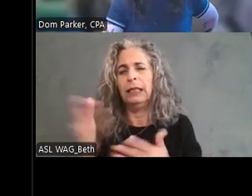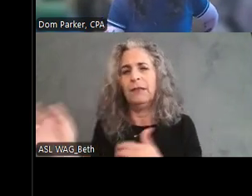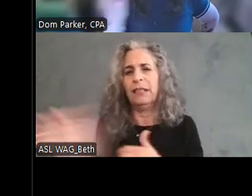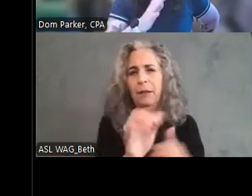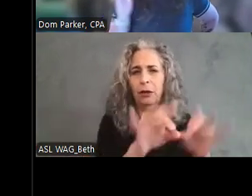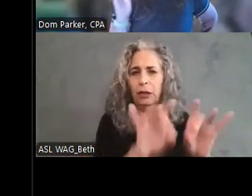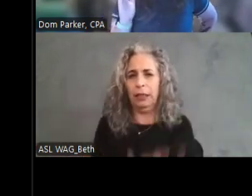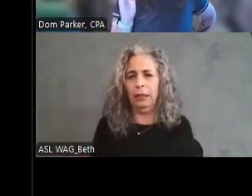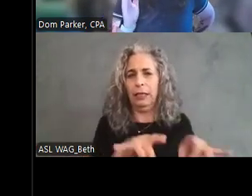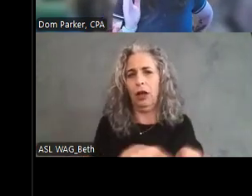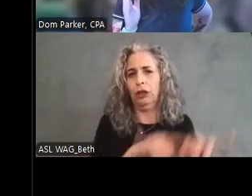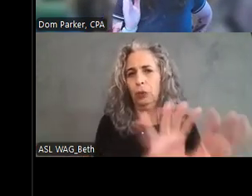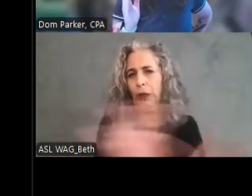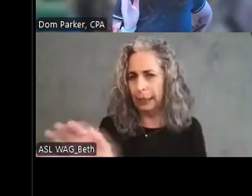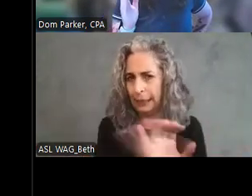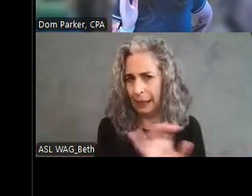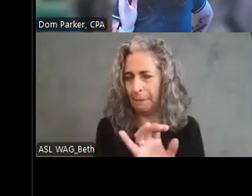Australia, a similar sort of